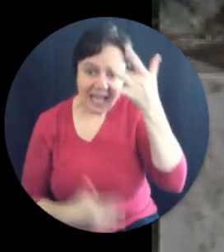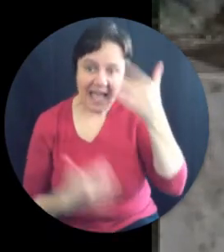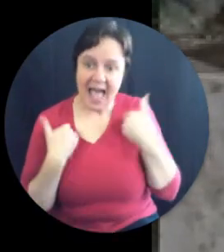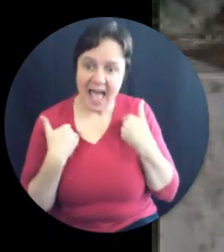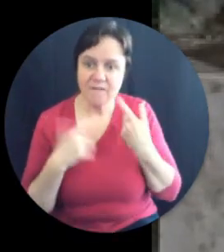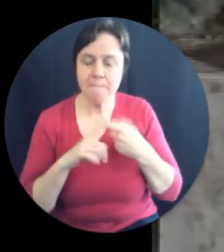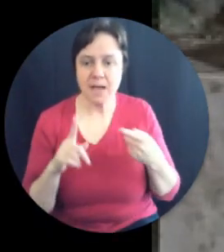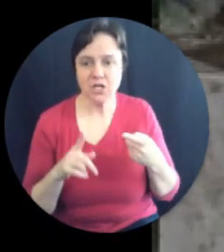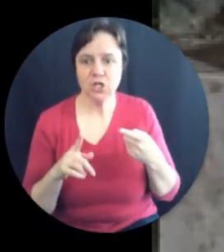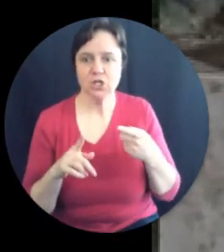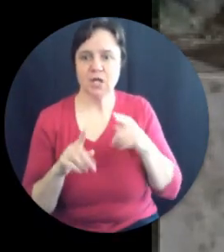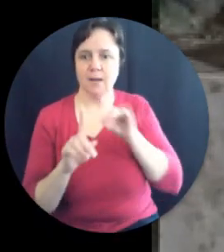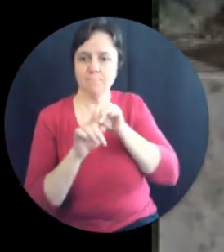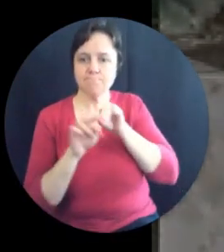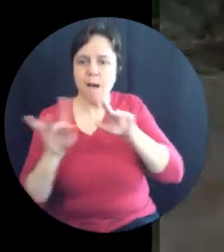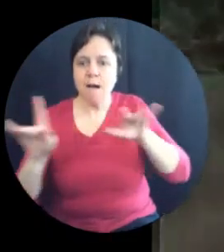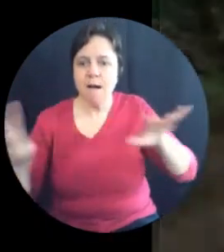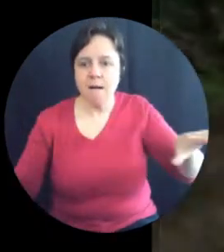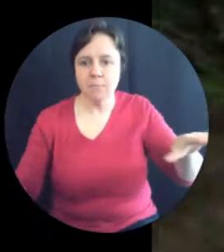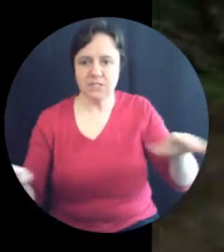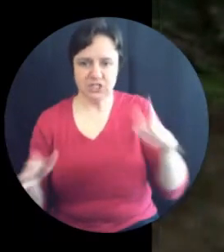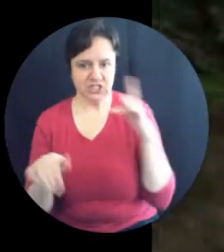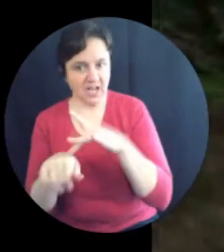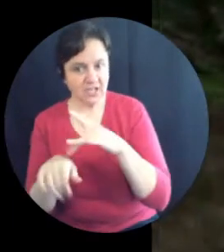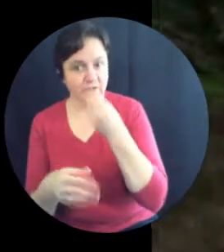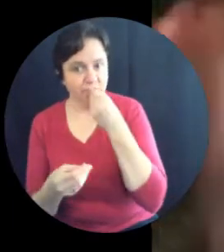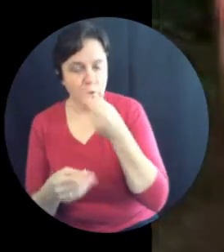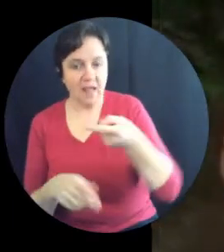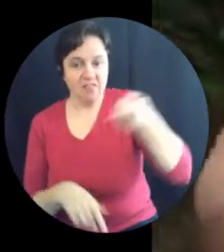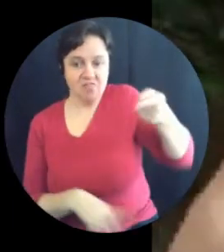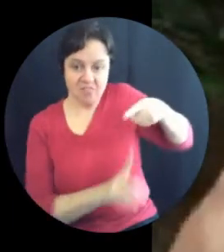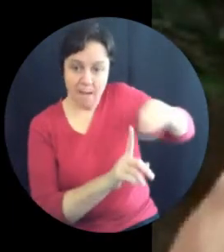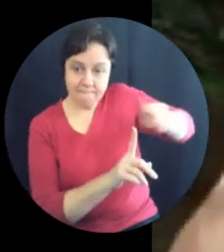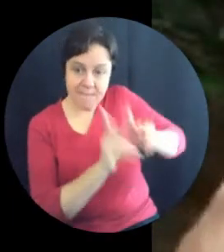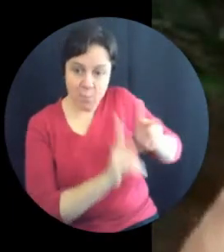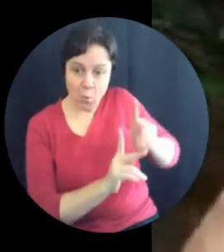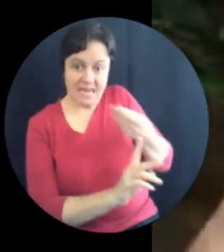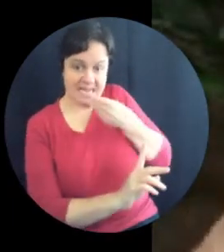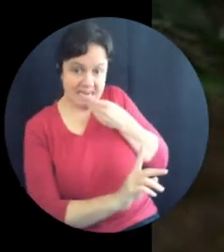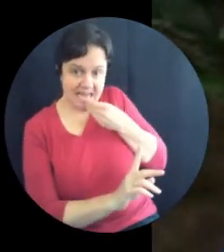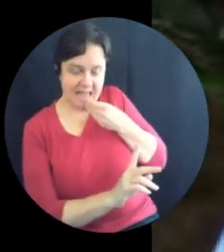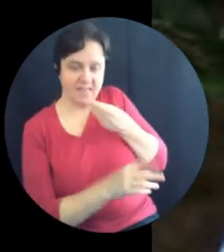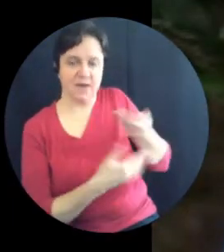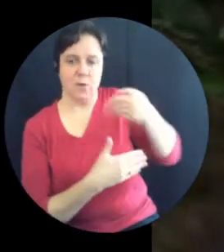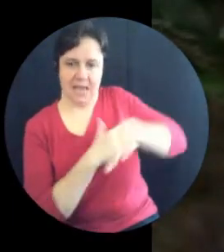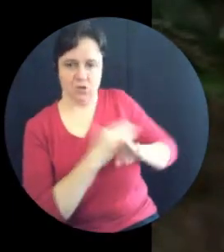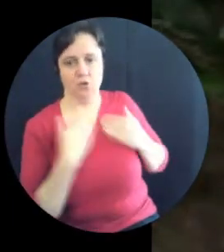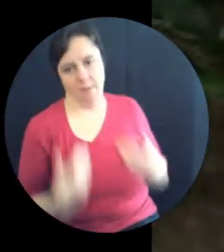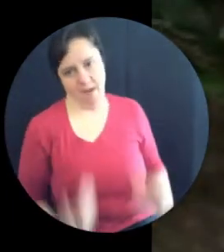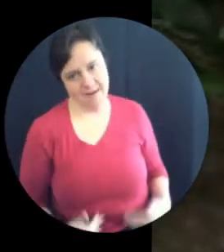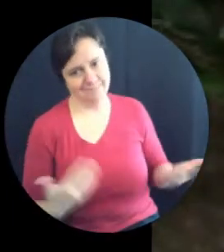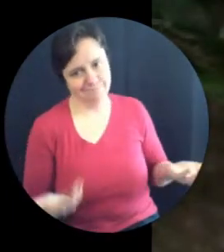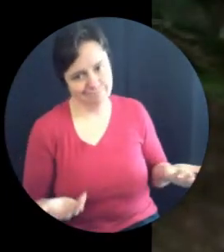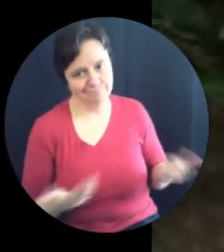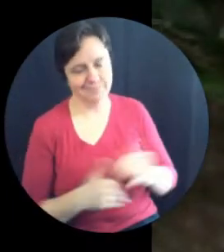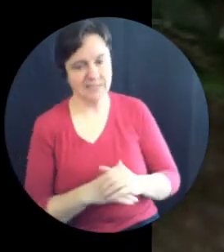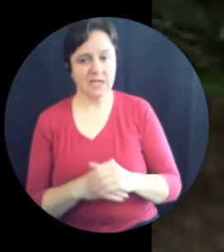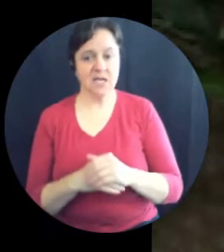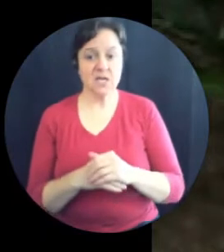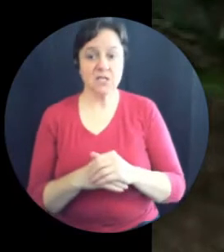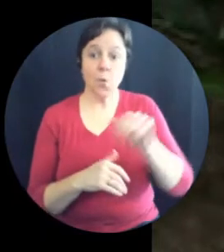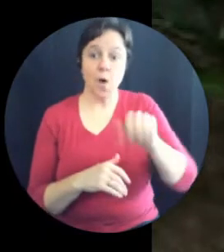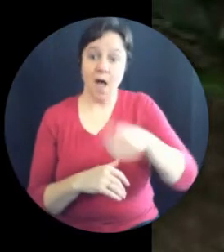people just by handling the food, and they would then ingest it and have that invading organism in them. Now, another example